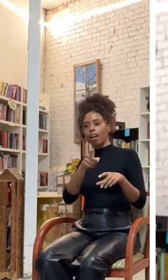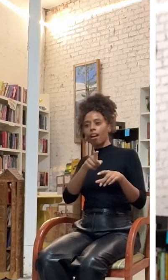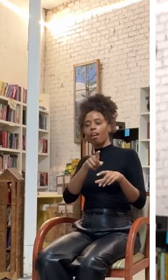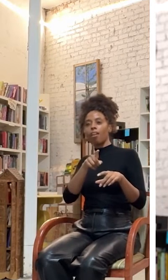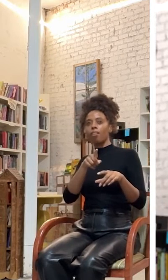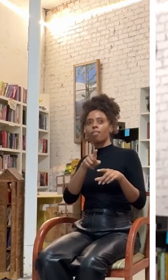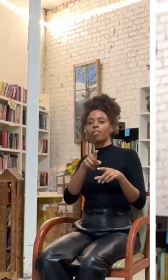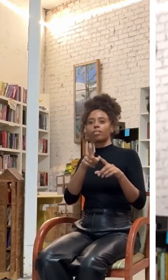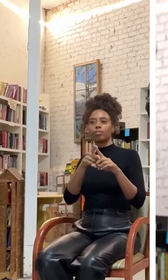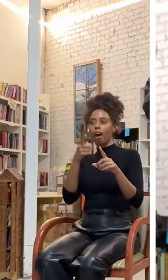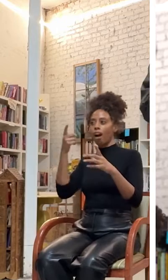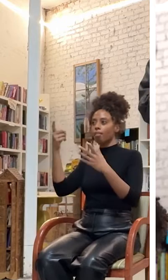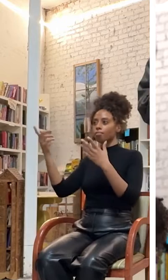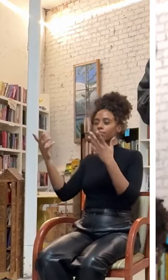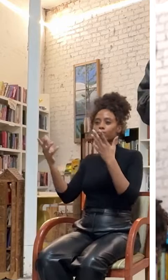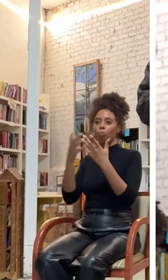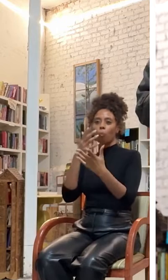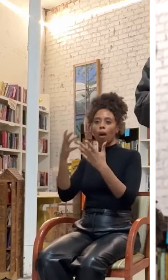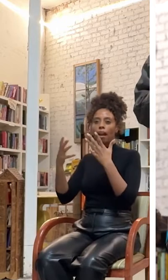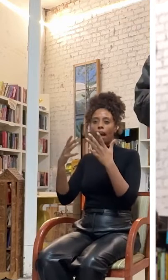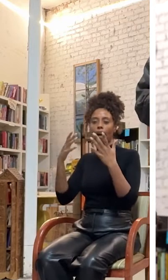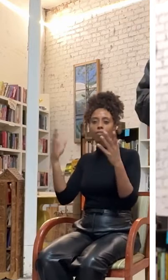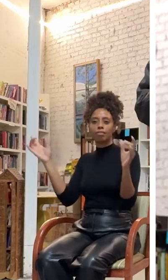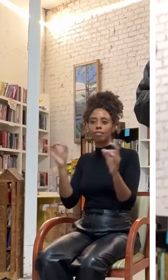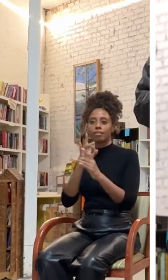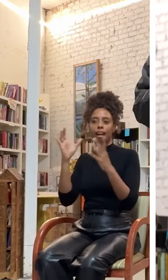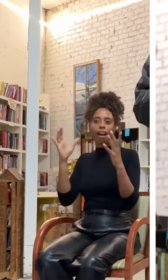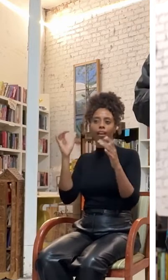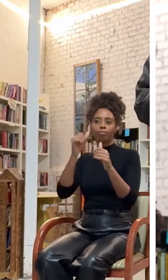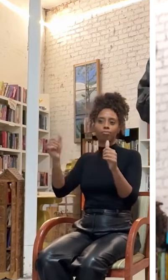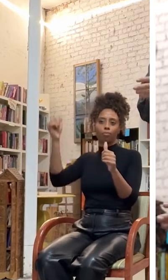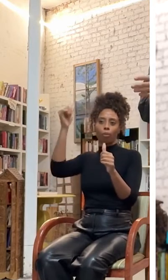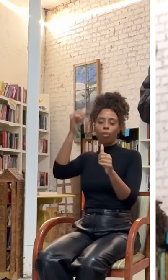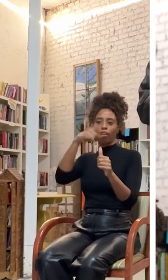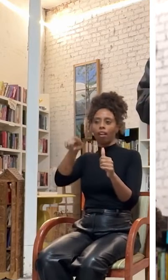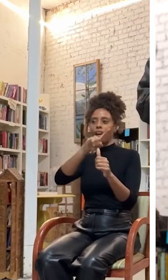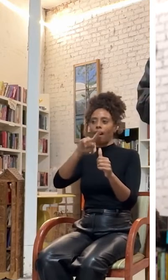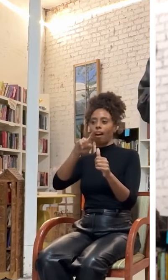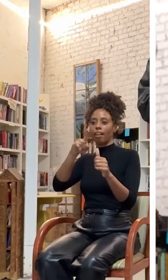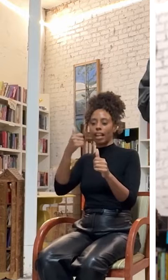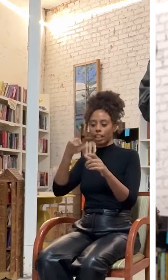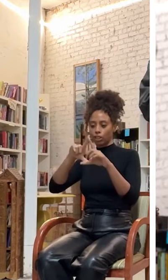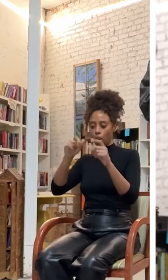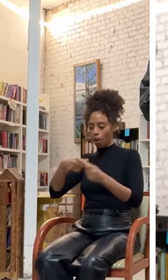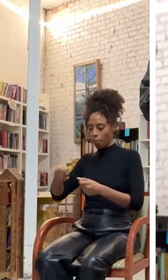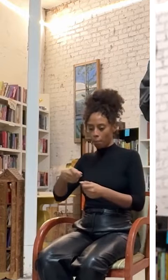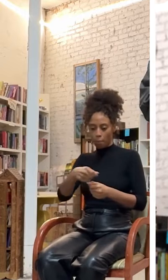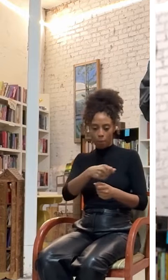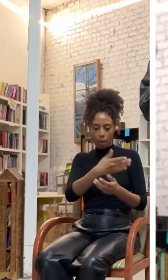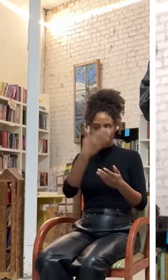divining from whatever chaotic or larger order there is that shuffle out in front of you.